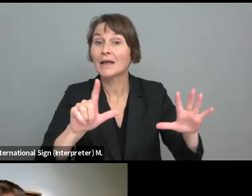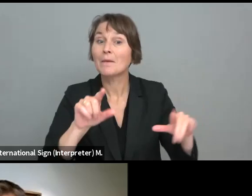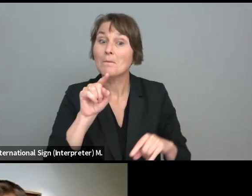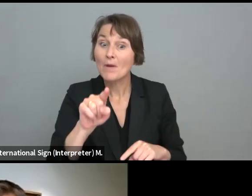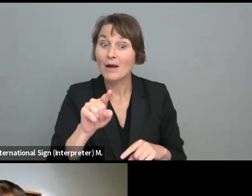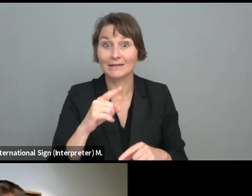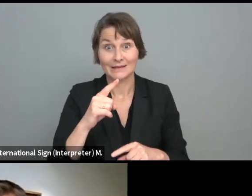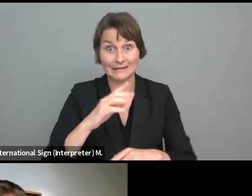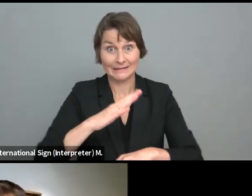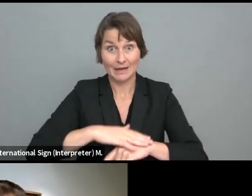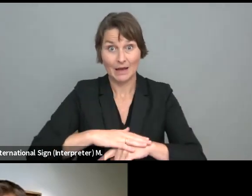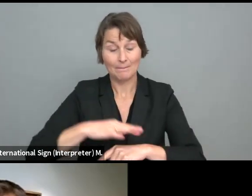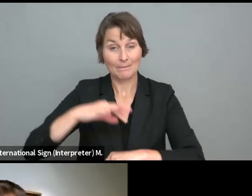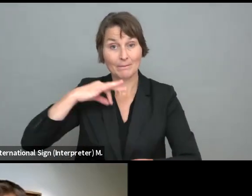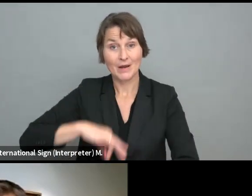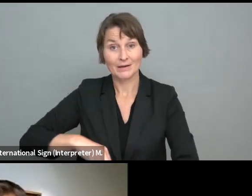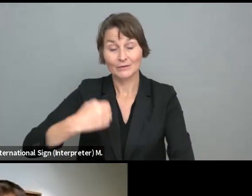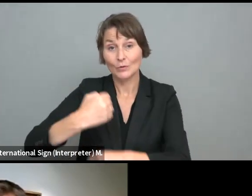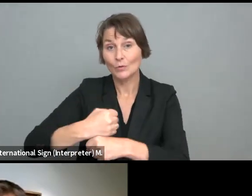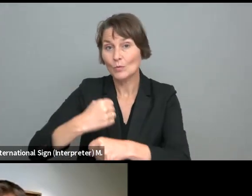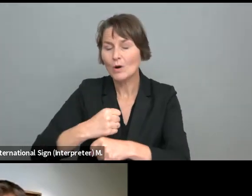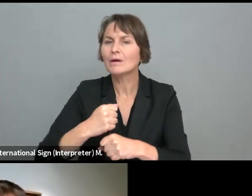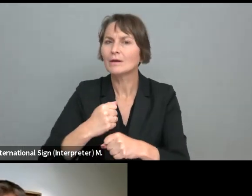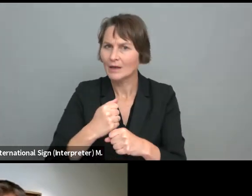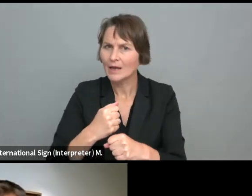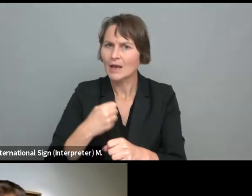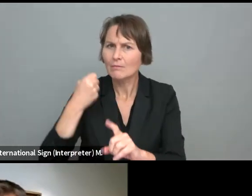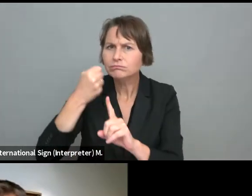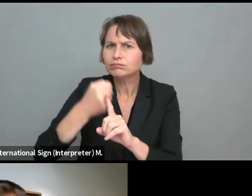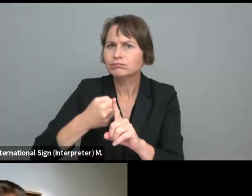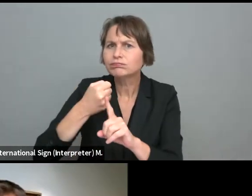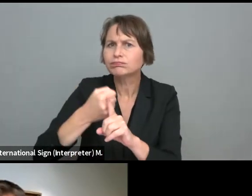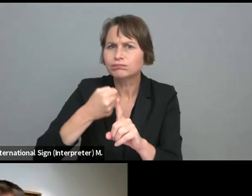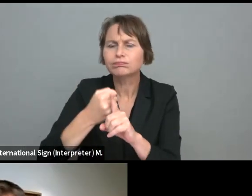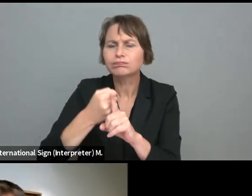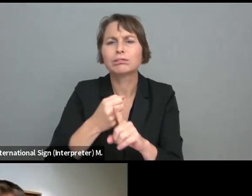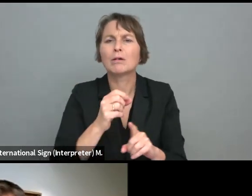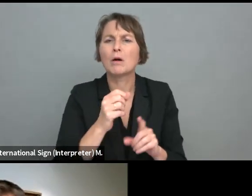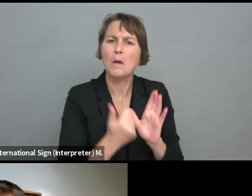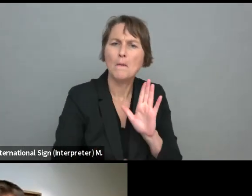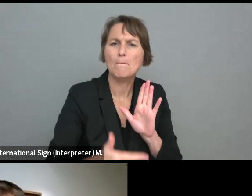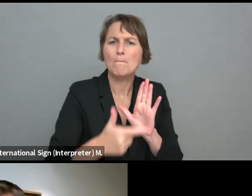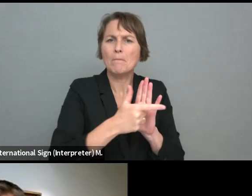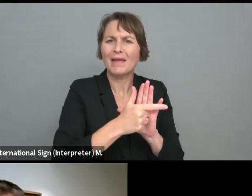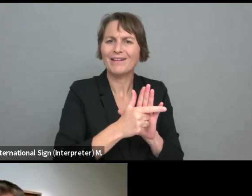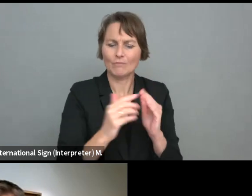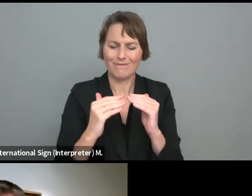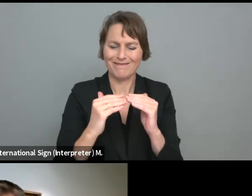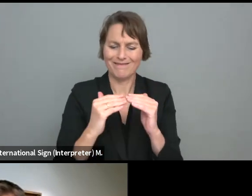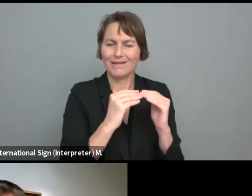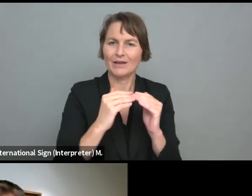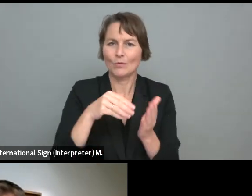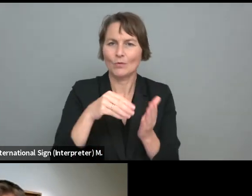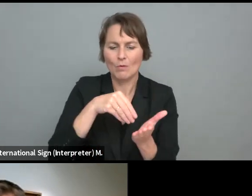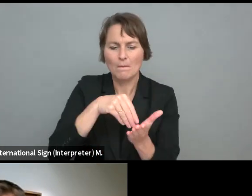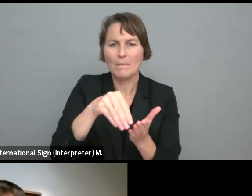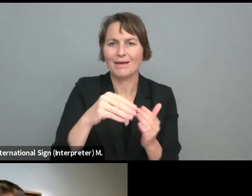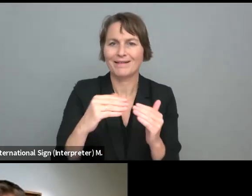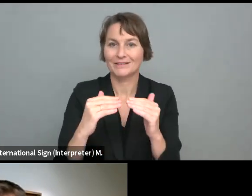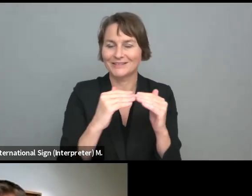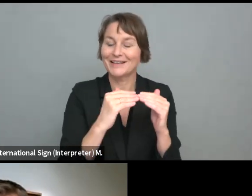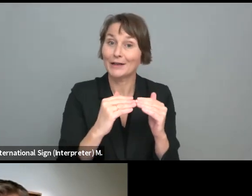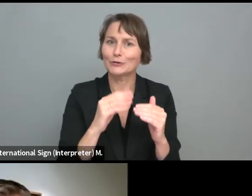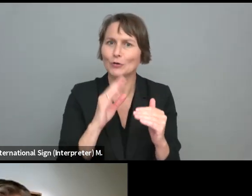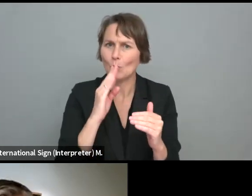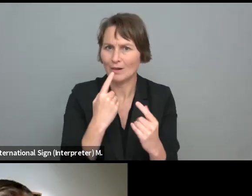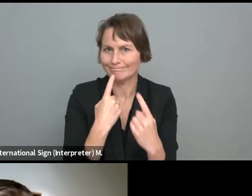he spearheaded and got approved the bill for the equal pay standard. And we're going to be unpacking that with him. Thank you so much for being